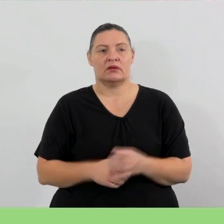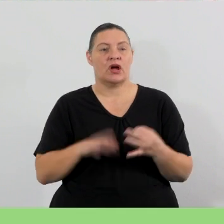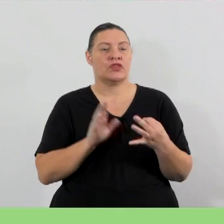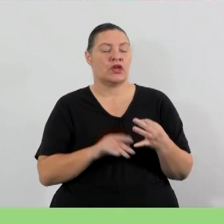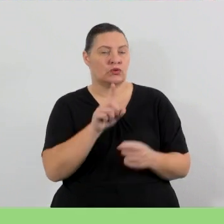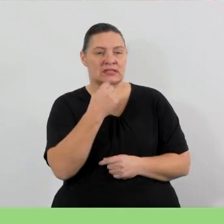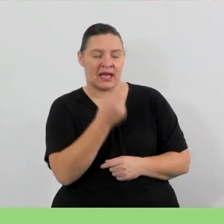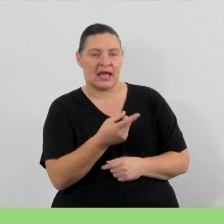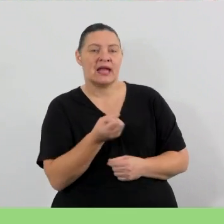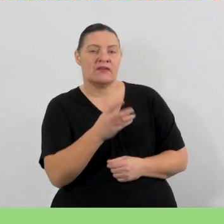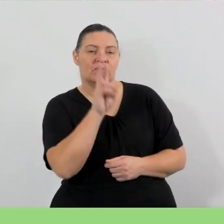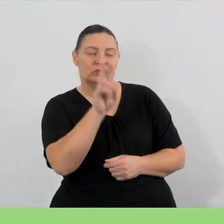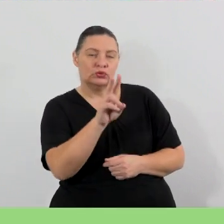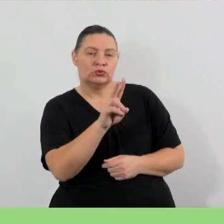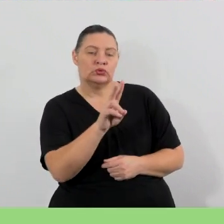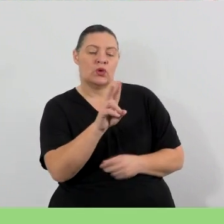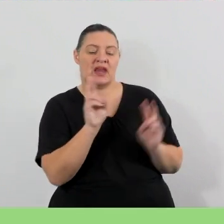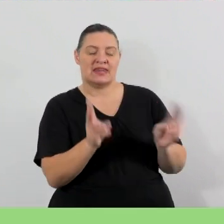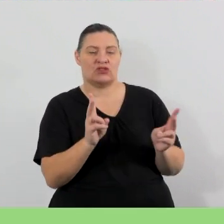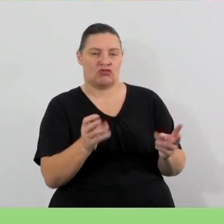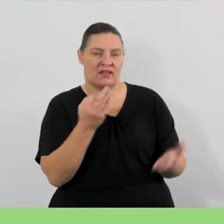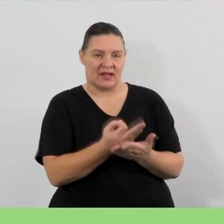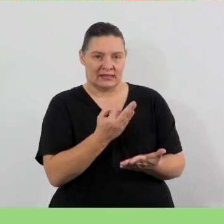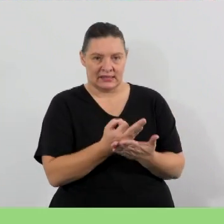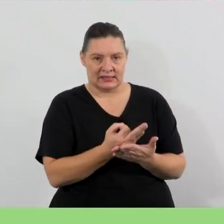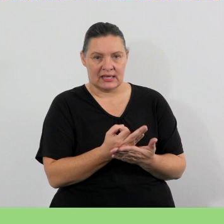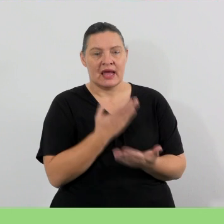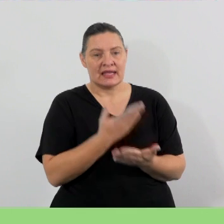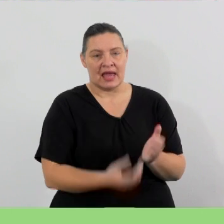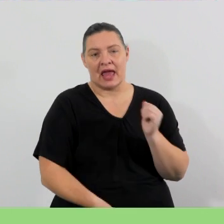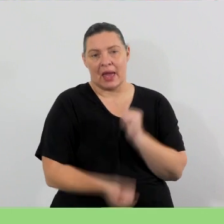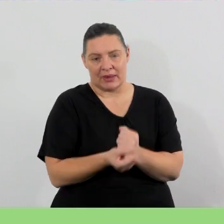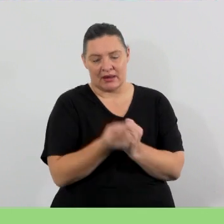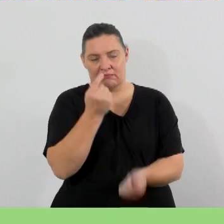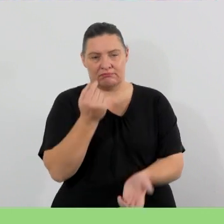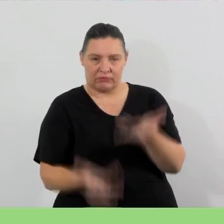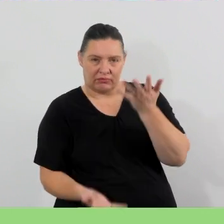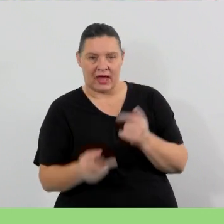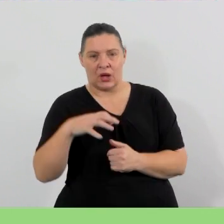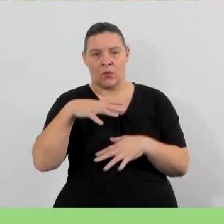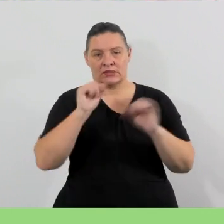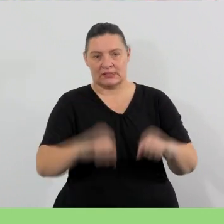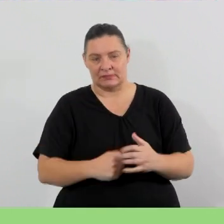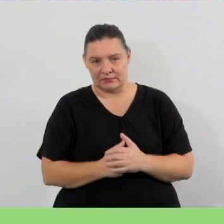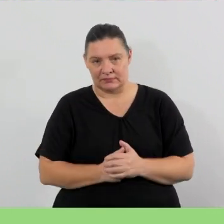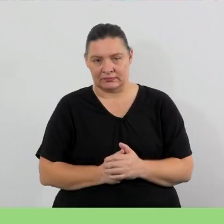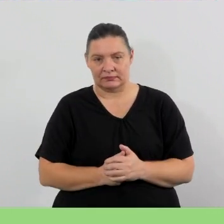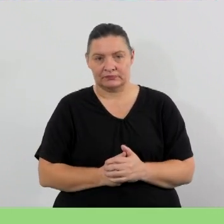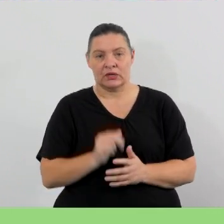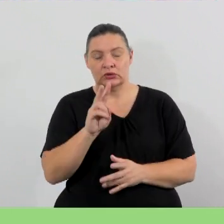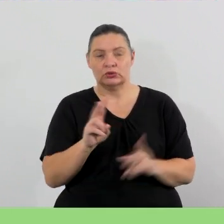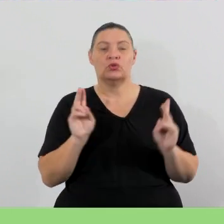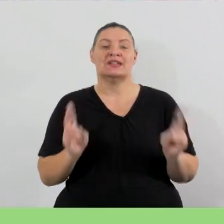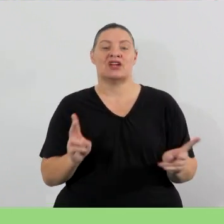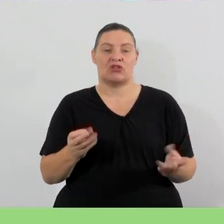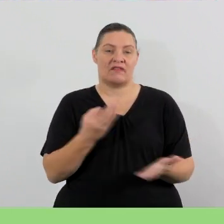our third question says, name 2 natural factors that could cause an imbalance in the ecosystem. So the